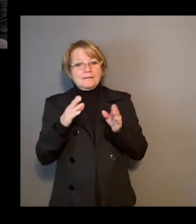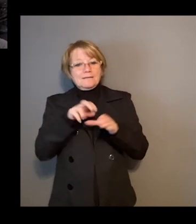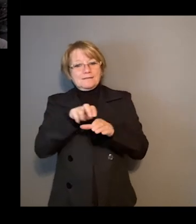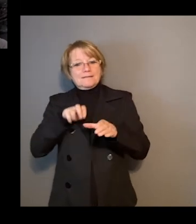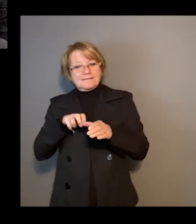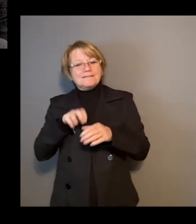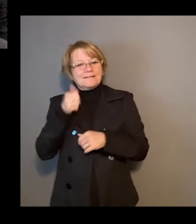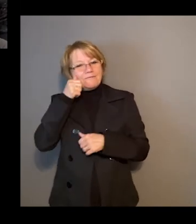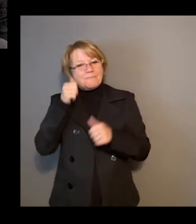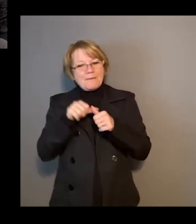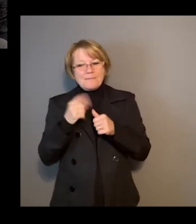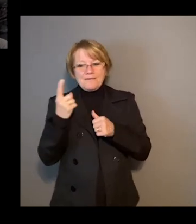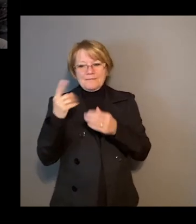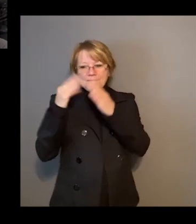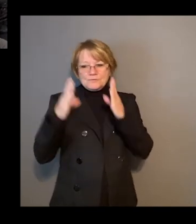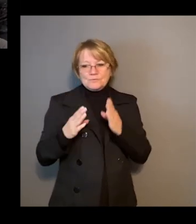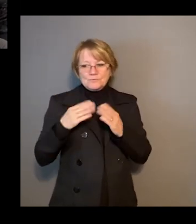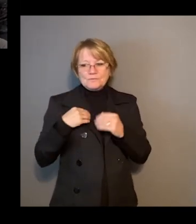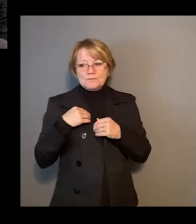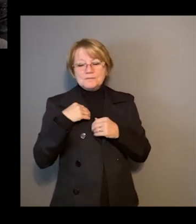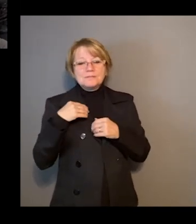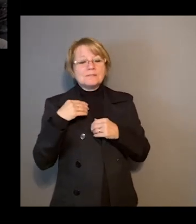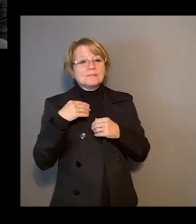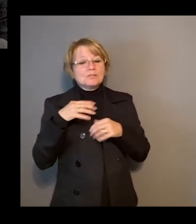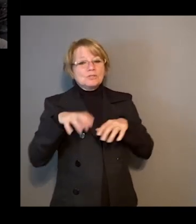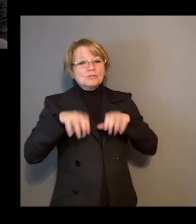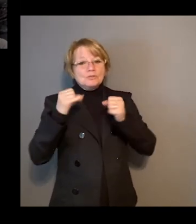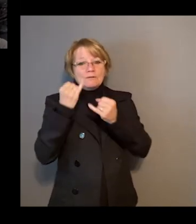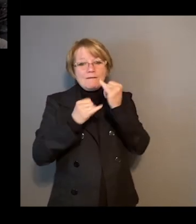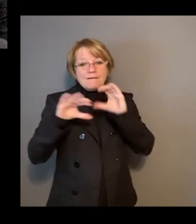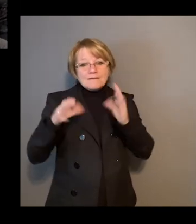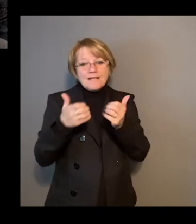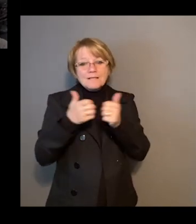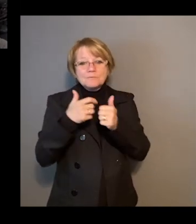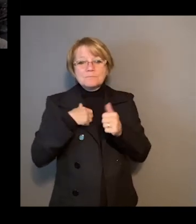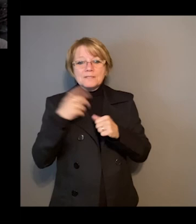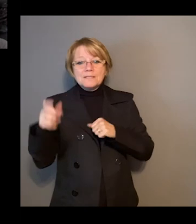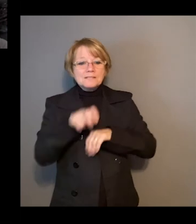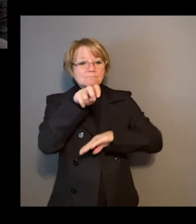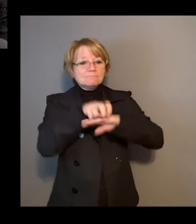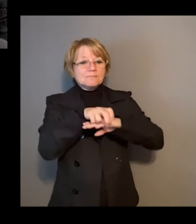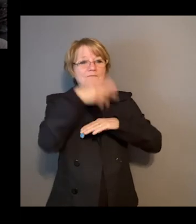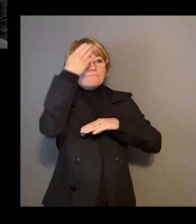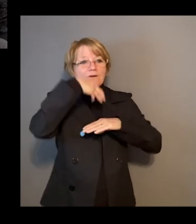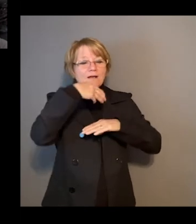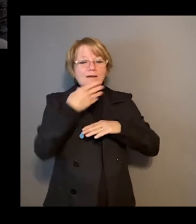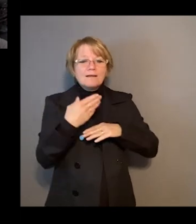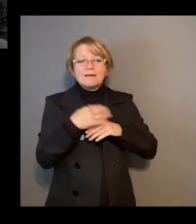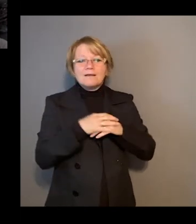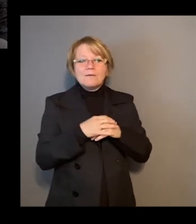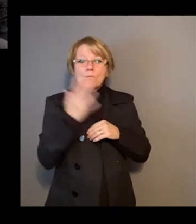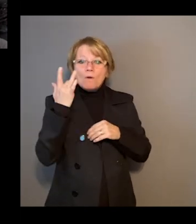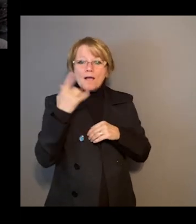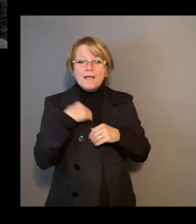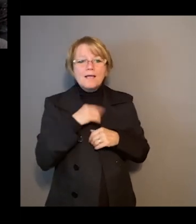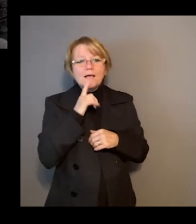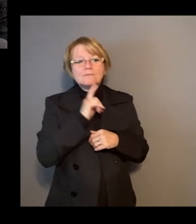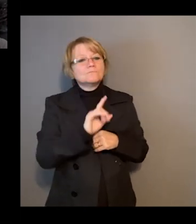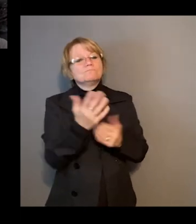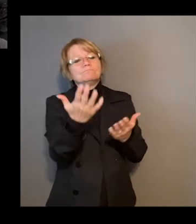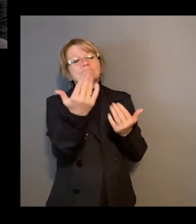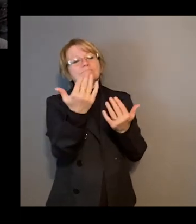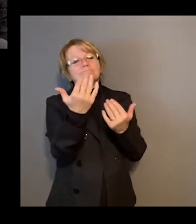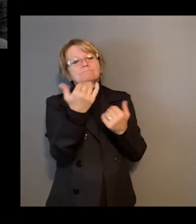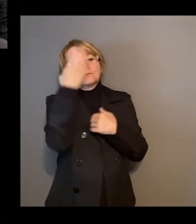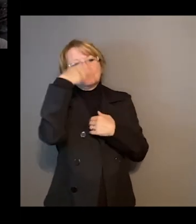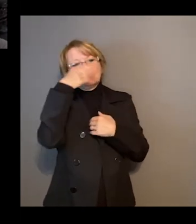the front, because I would not let them get away with that. You know, that's another piece, like the instruction piece.